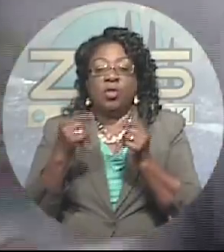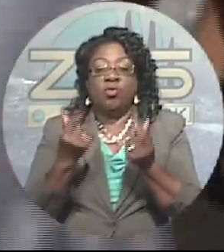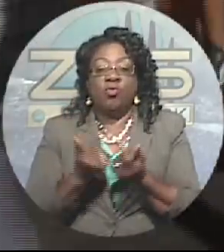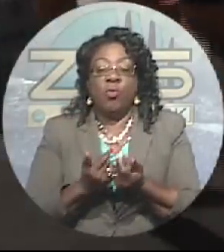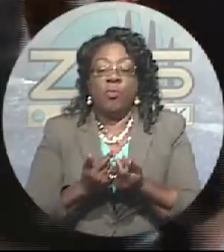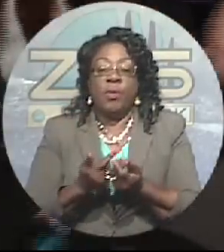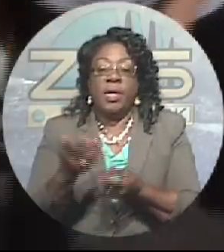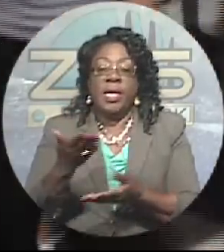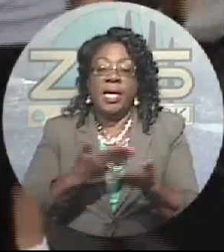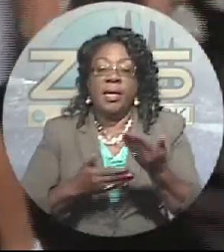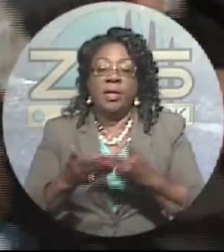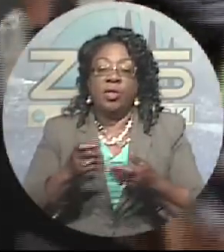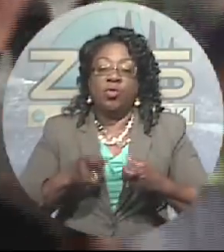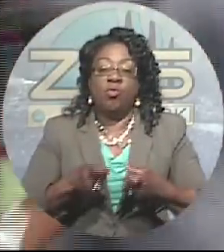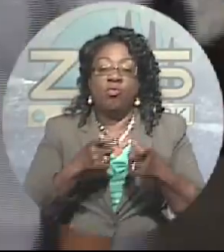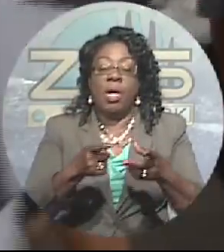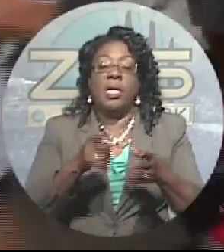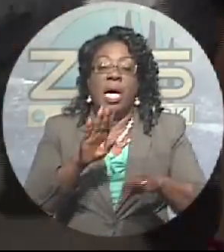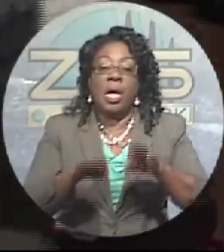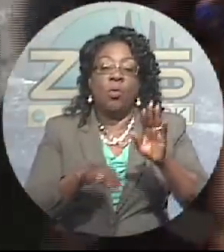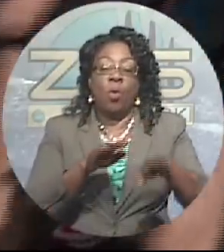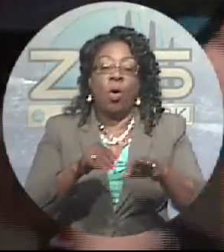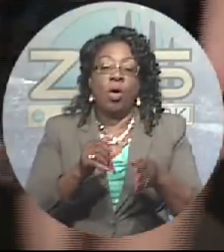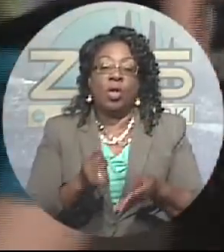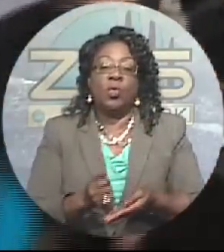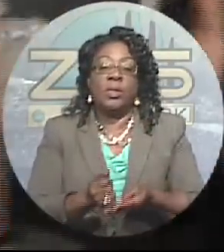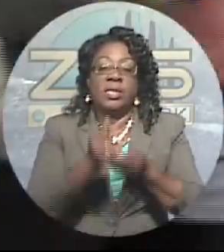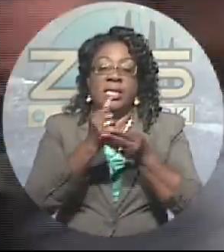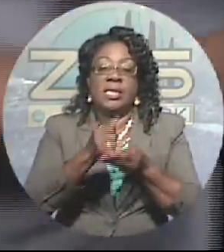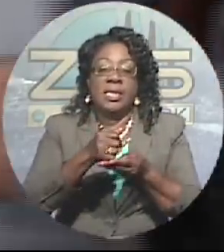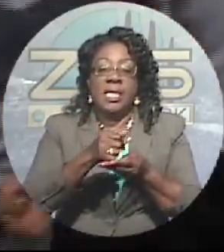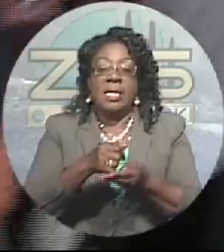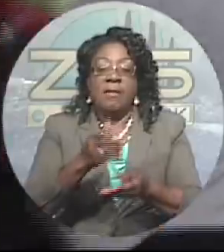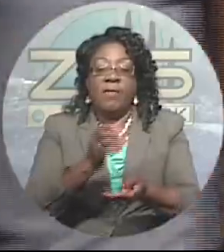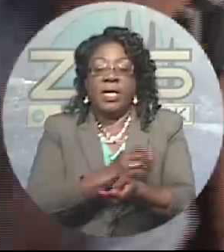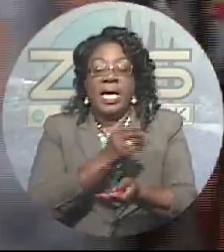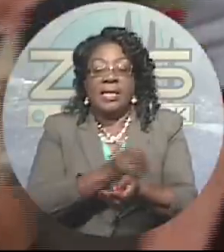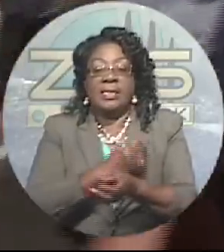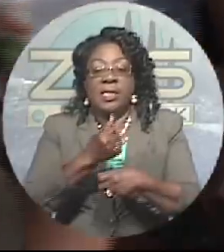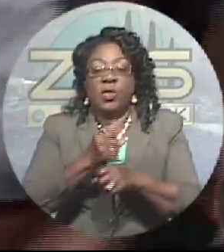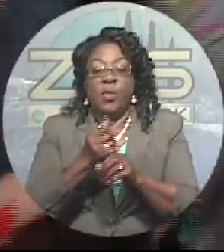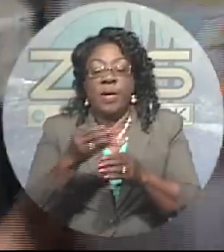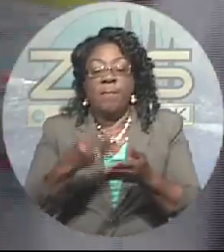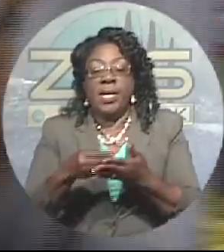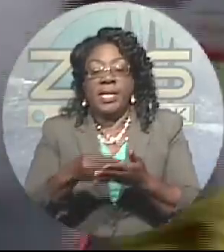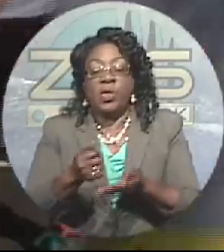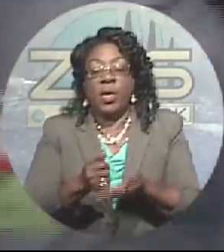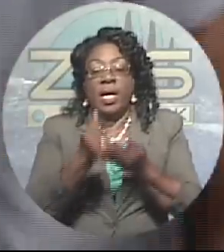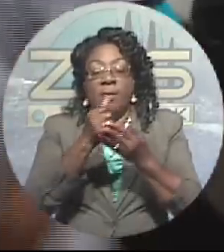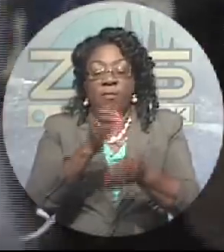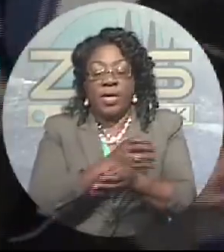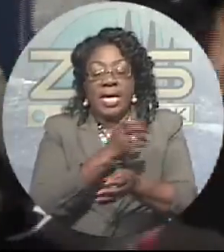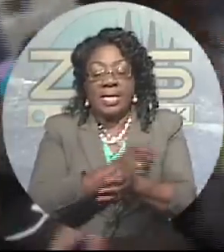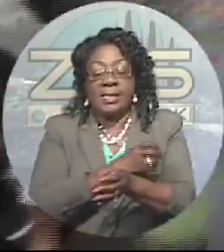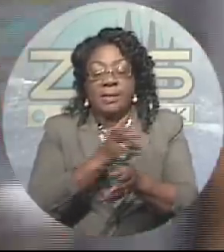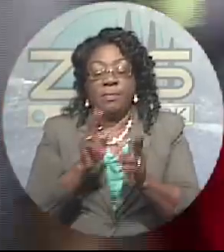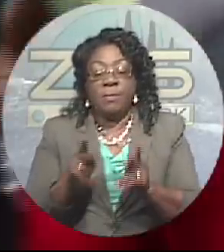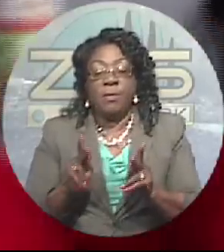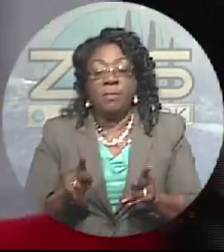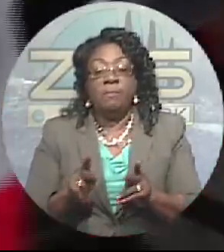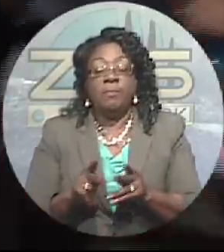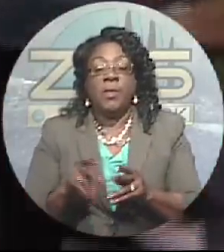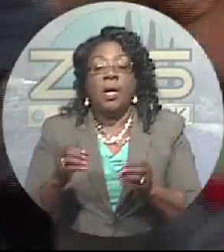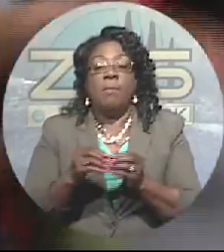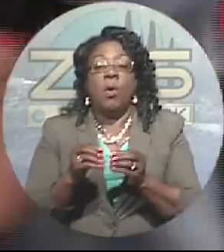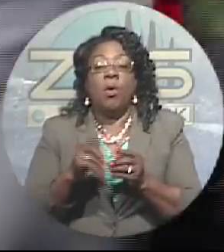Bahamas Roadmasters, and M3S Sports partnering together for a 3-mile fun run walk earlier today. More than